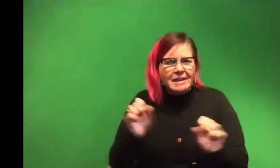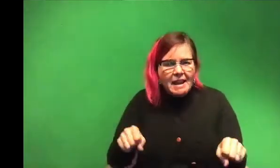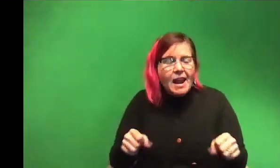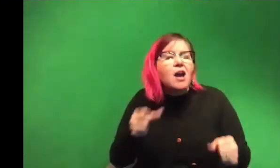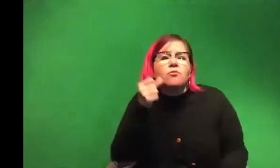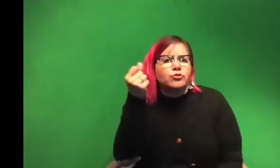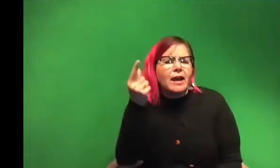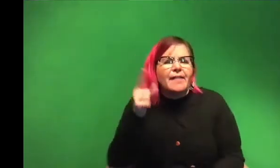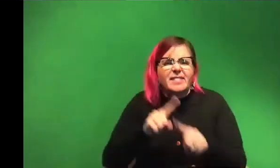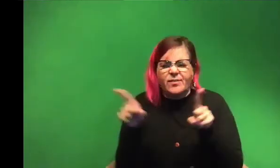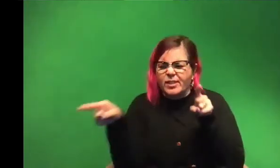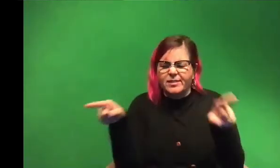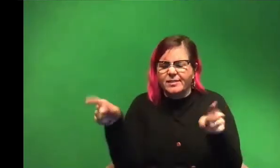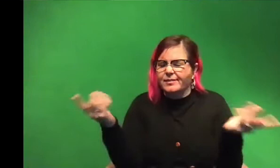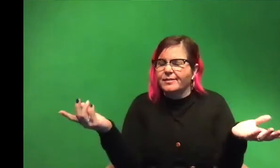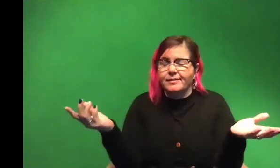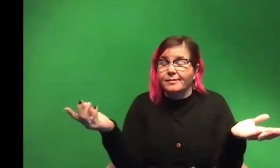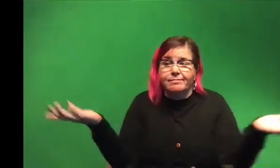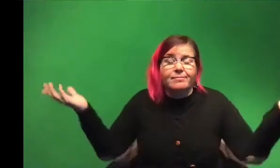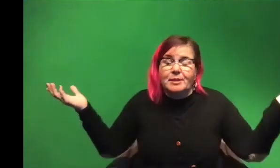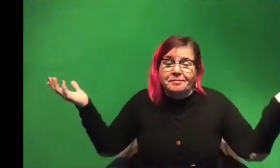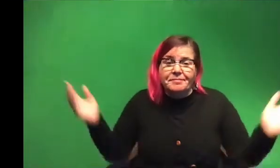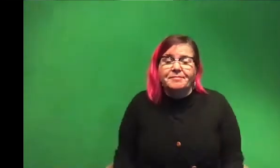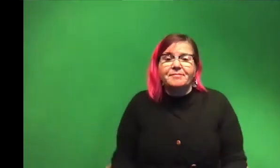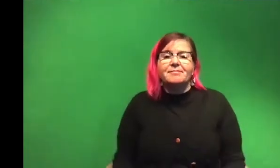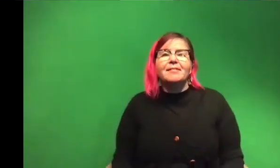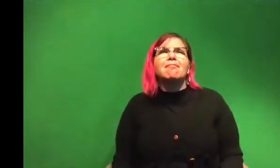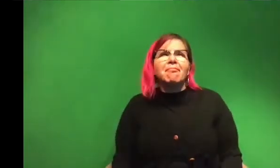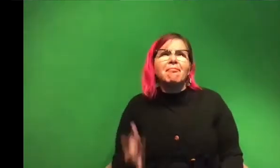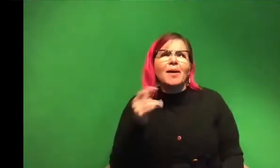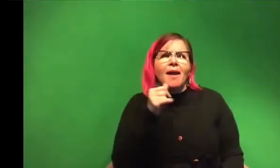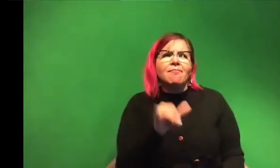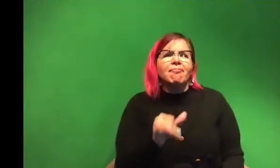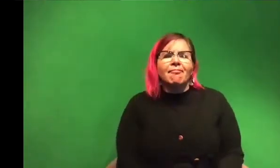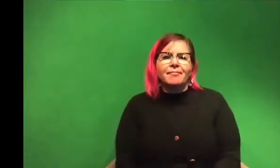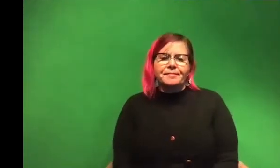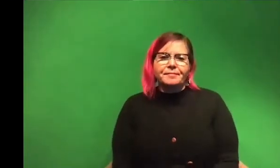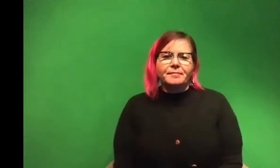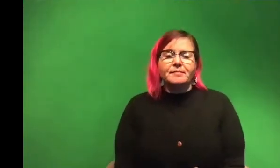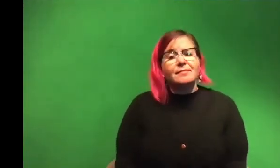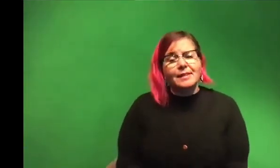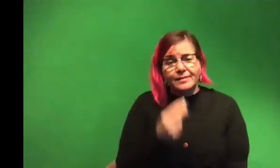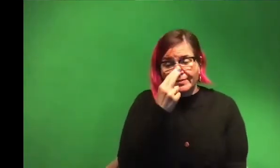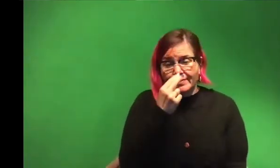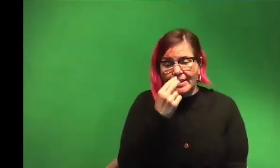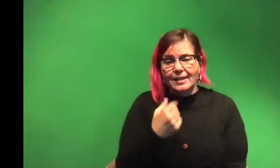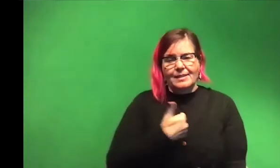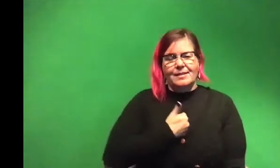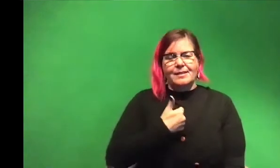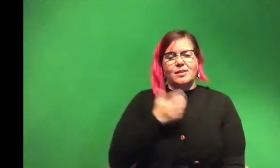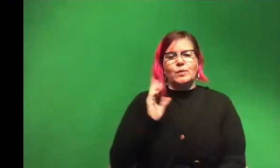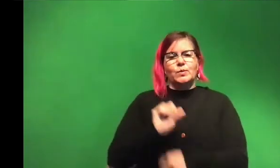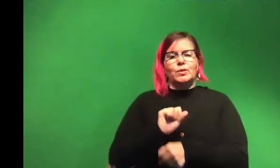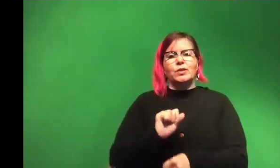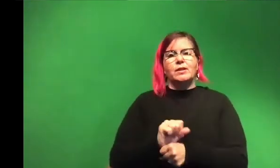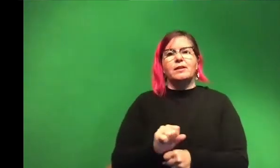understand the difference. What a rule. Okay. Sounds good. Why not? Um, that's really funny. I used to work